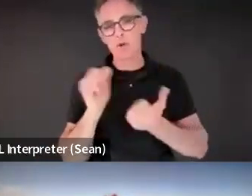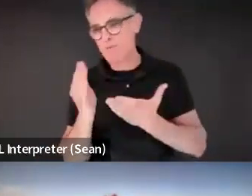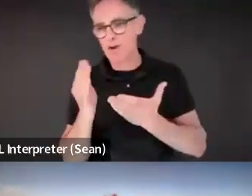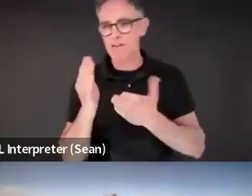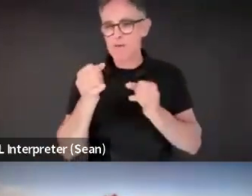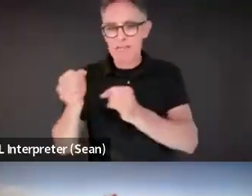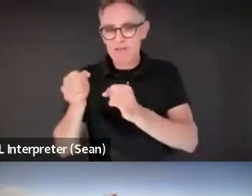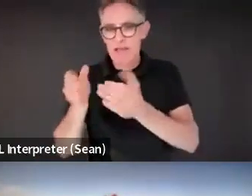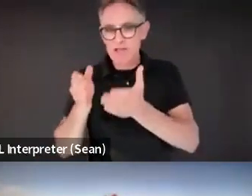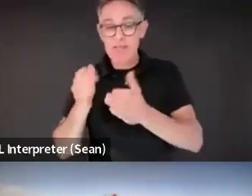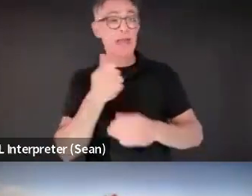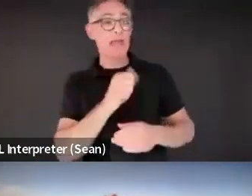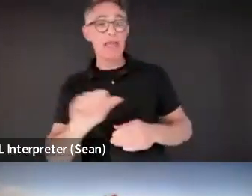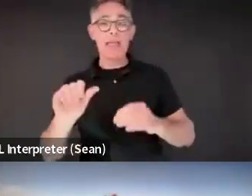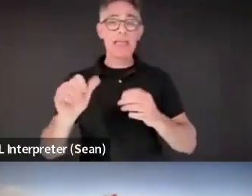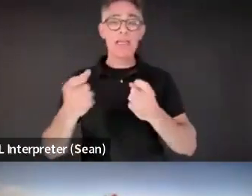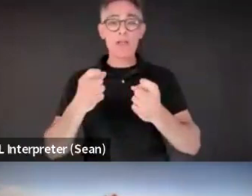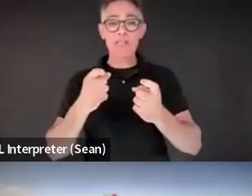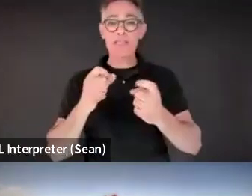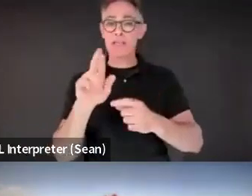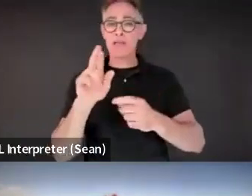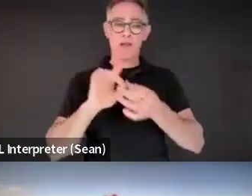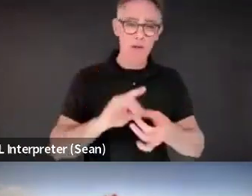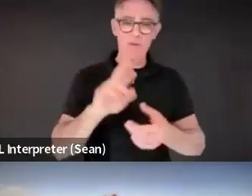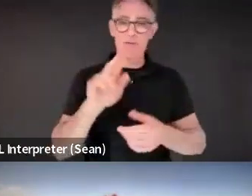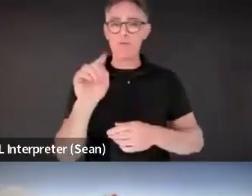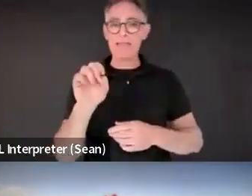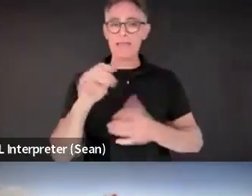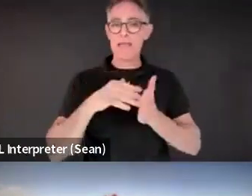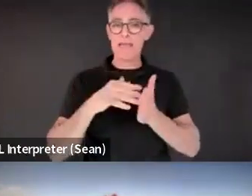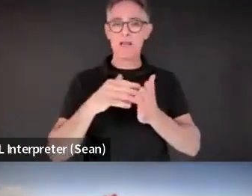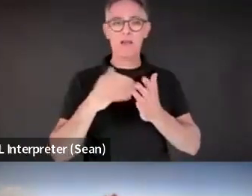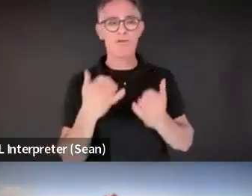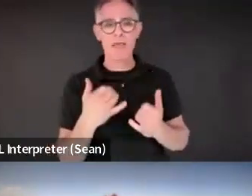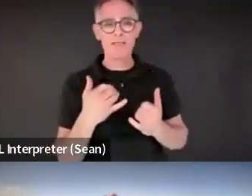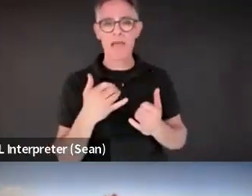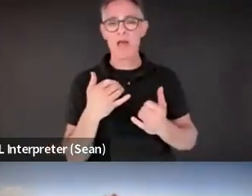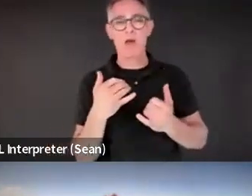any other questions about the rate study in general? We're still just the status right now. We're still waiting to see